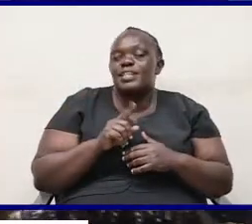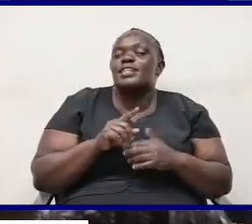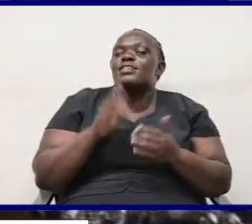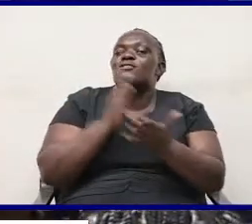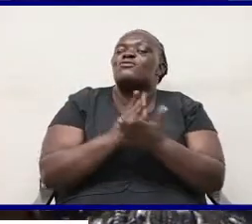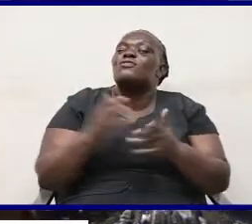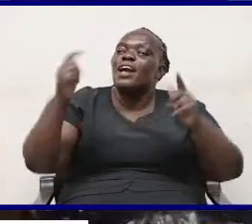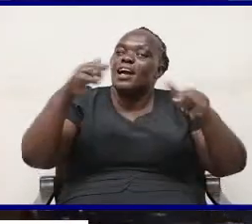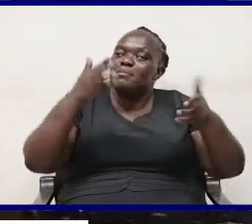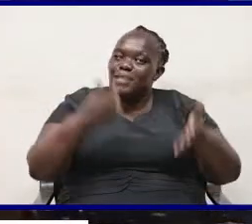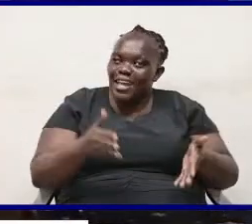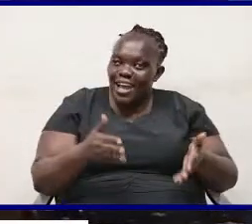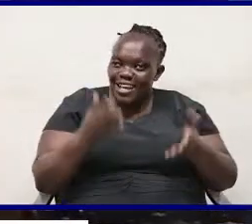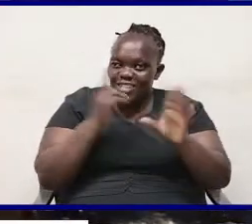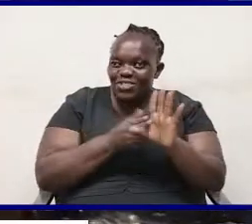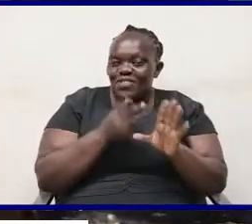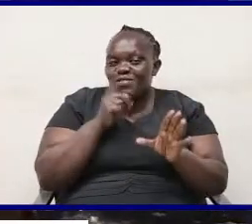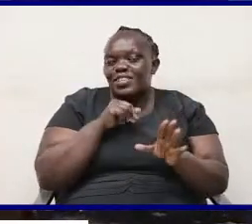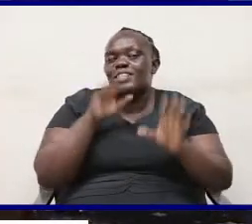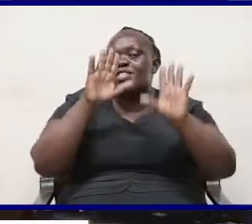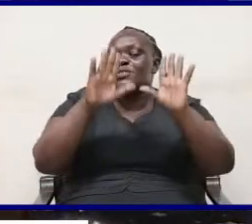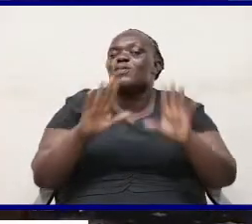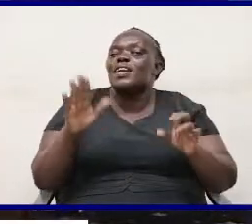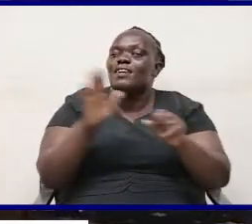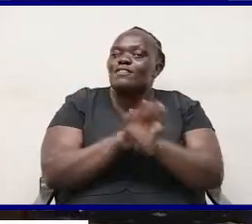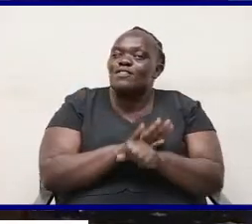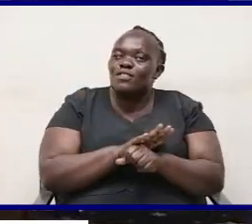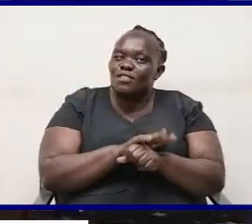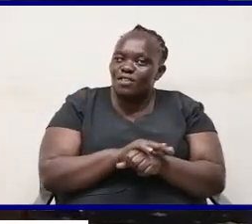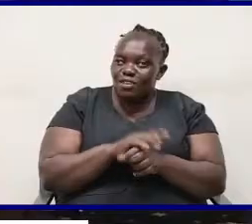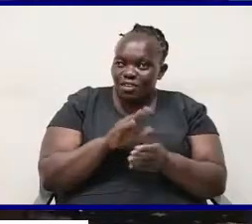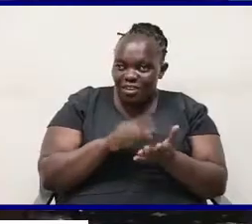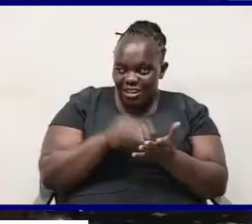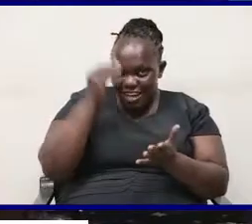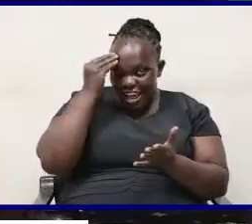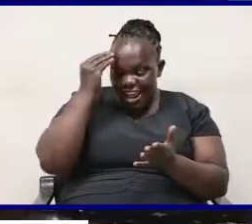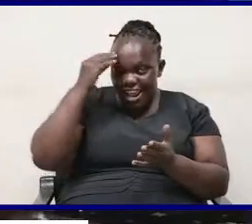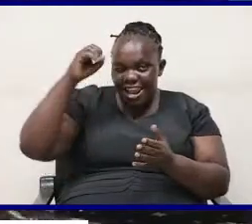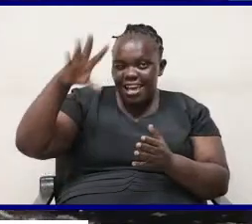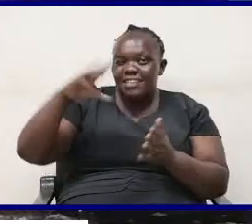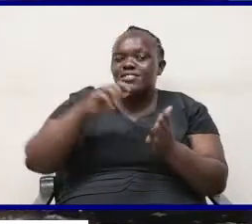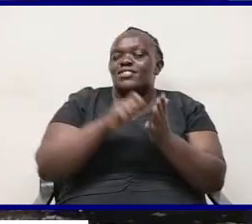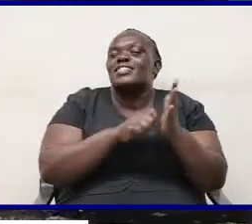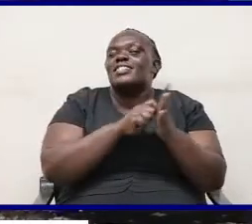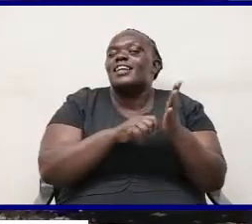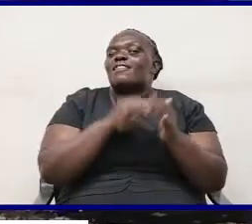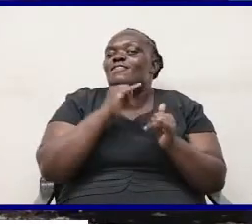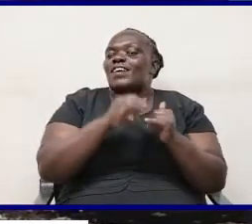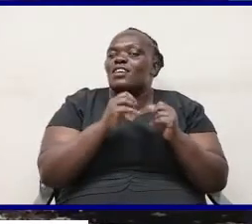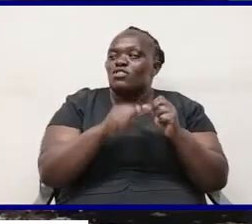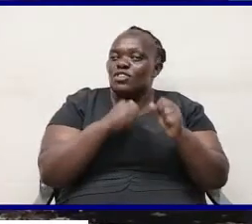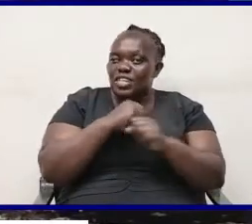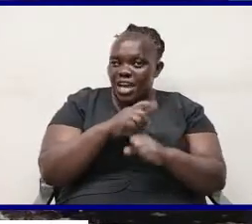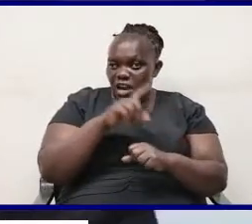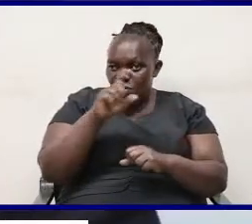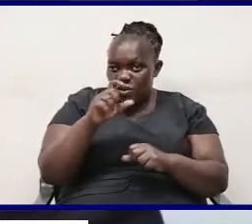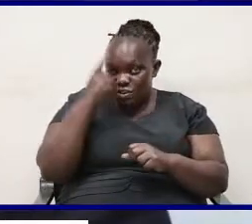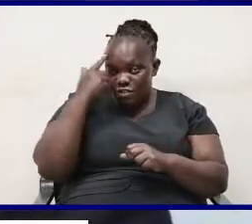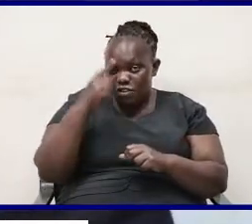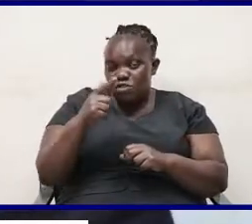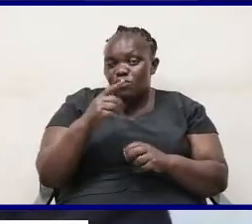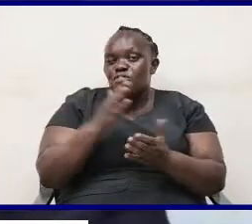Nairobi mmevambia hapa leo kabisa. Wonderful. I study electrical engineering. I'm in my final year. My question for you